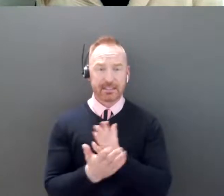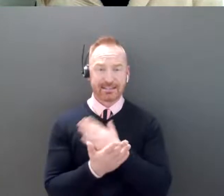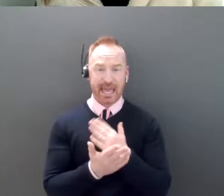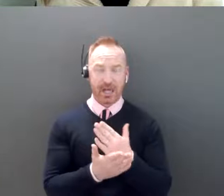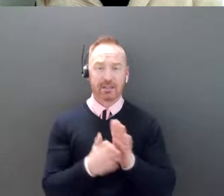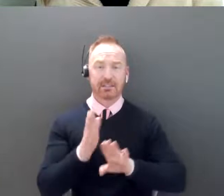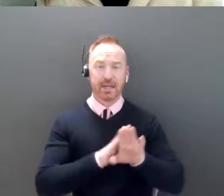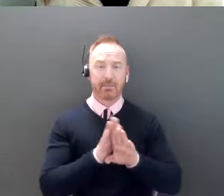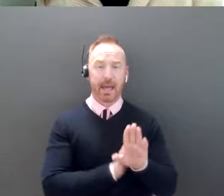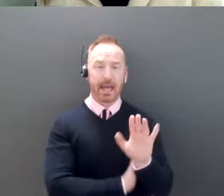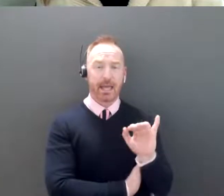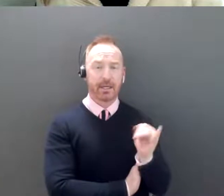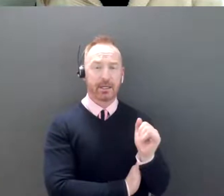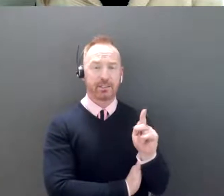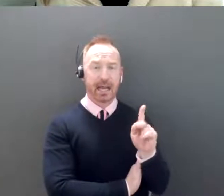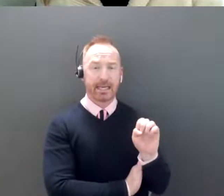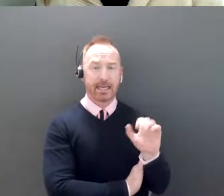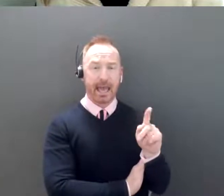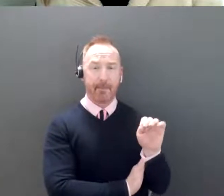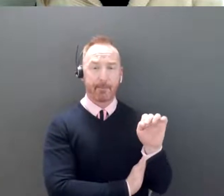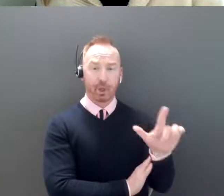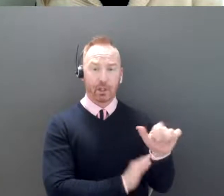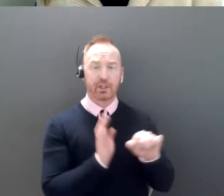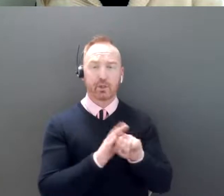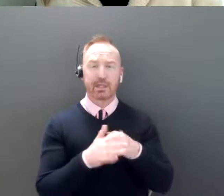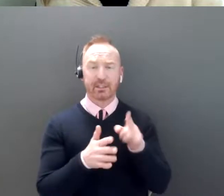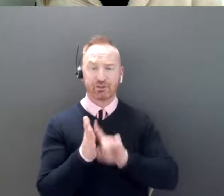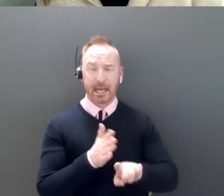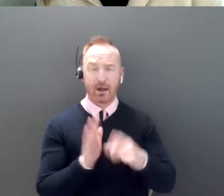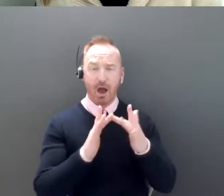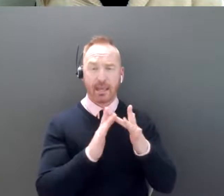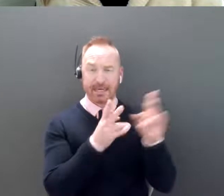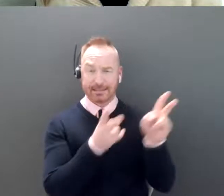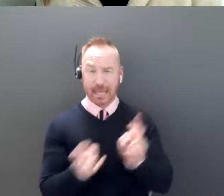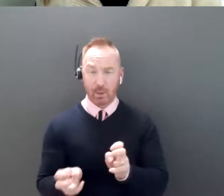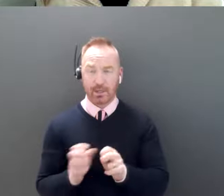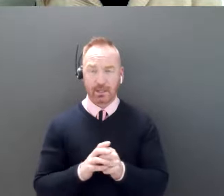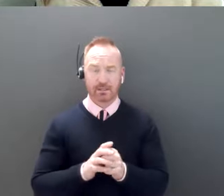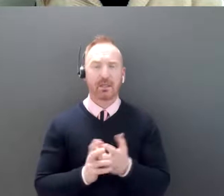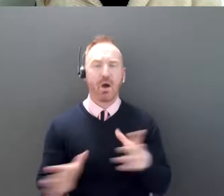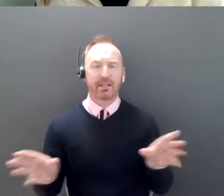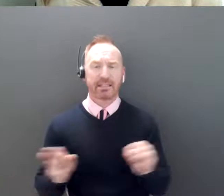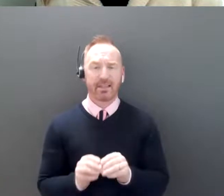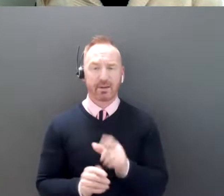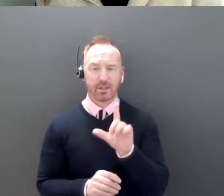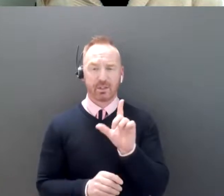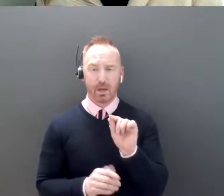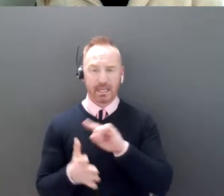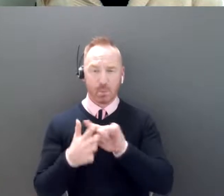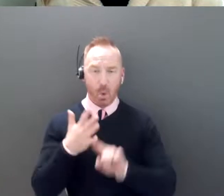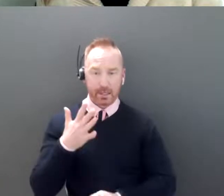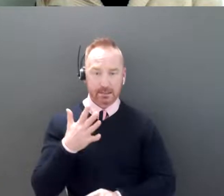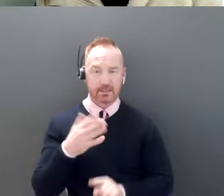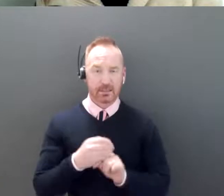it up online and download it. It's 20 items. Some of the items aren't as appropriate for an